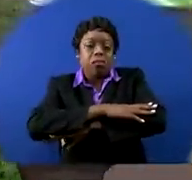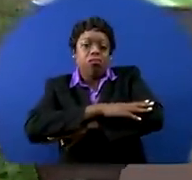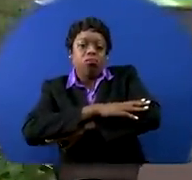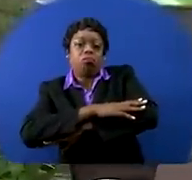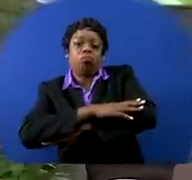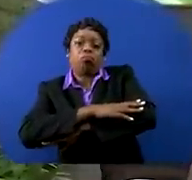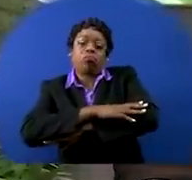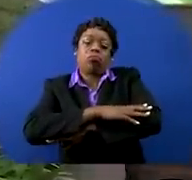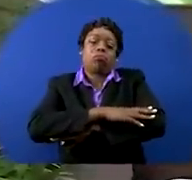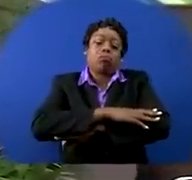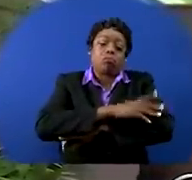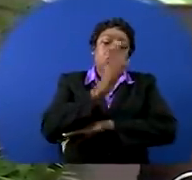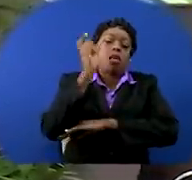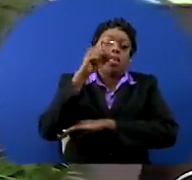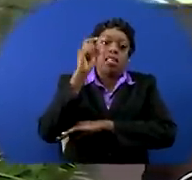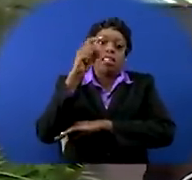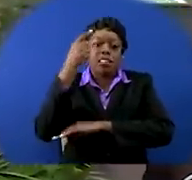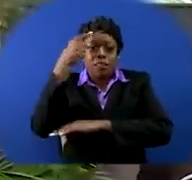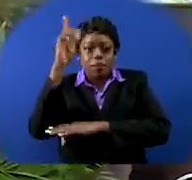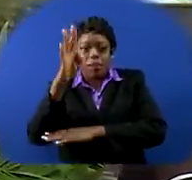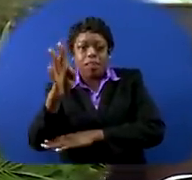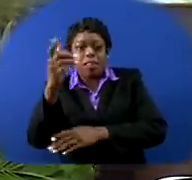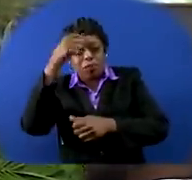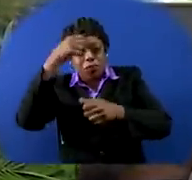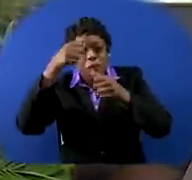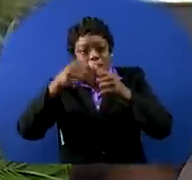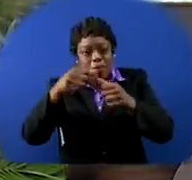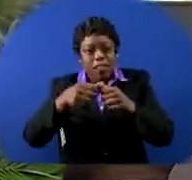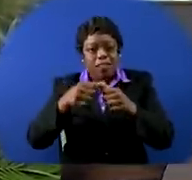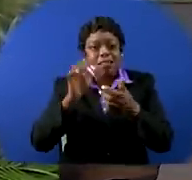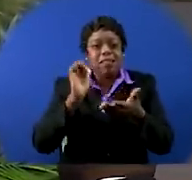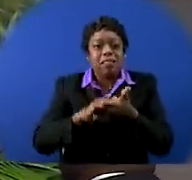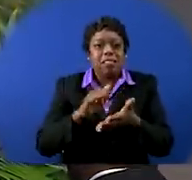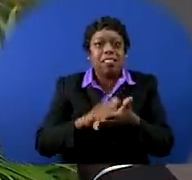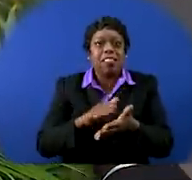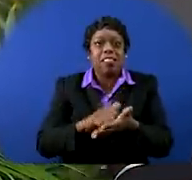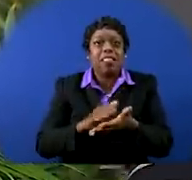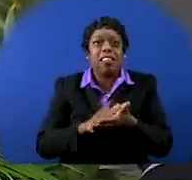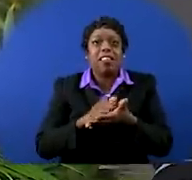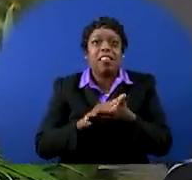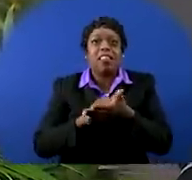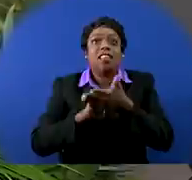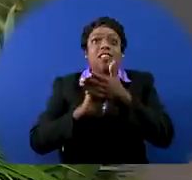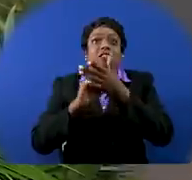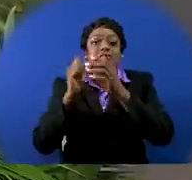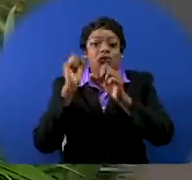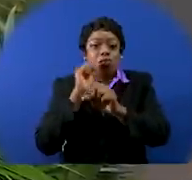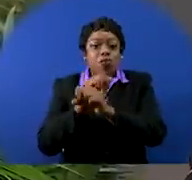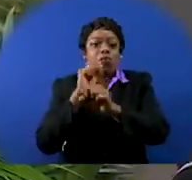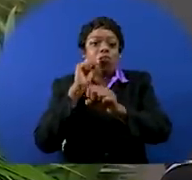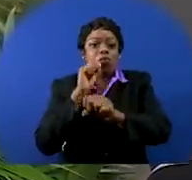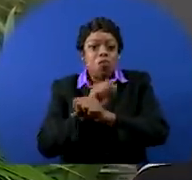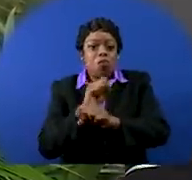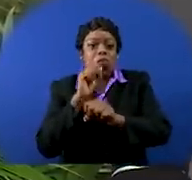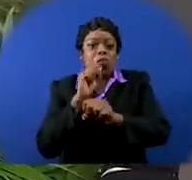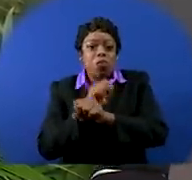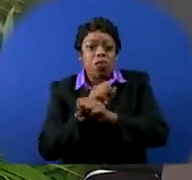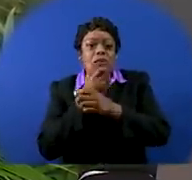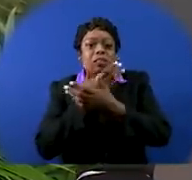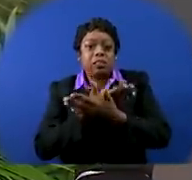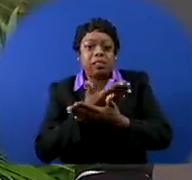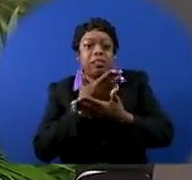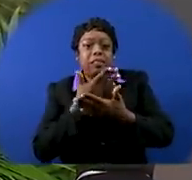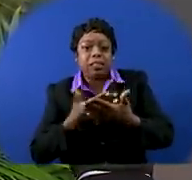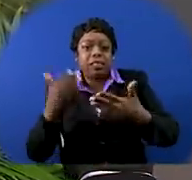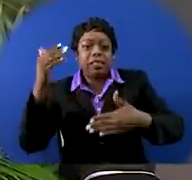Because we needed to be reminded that you painstakingly worked the details of our lives